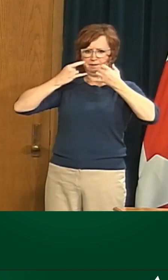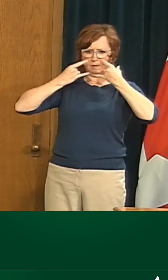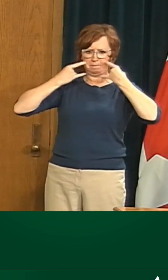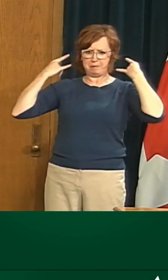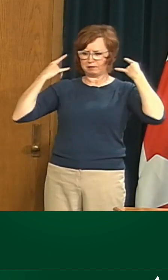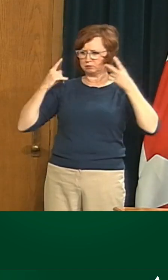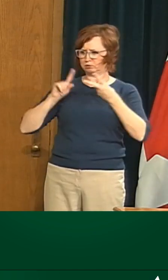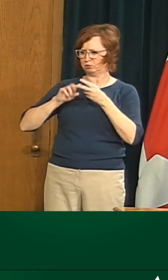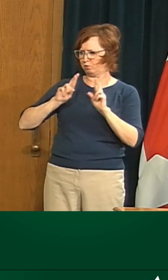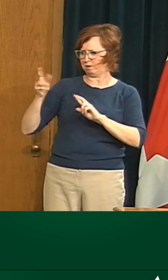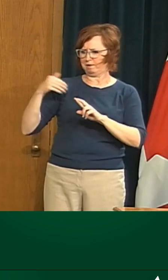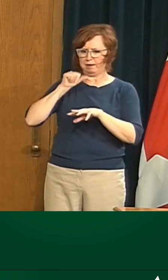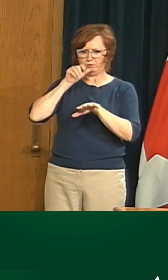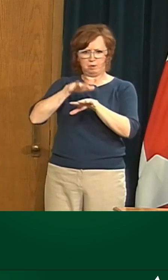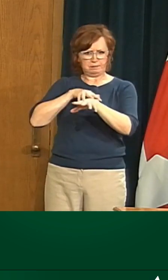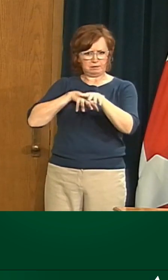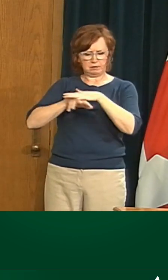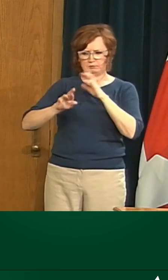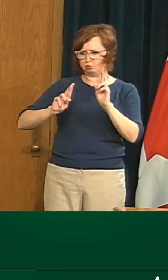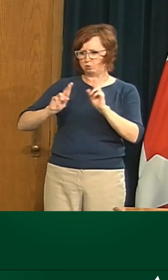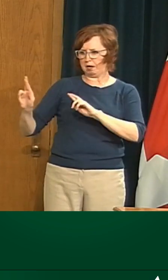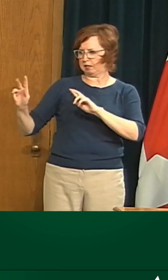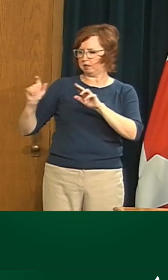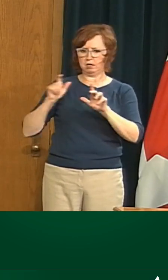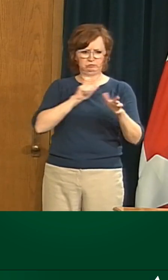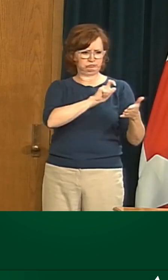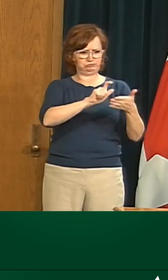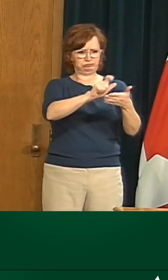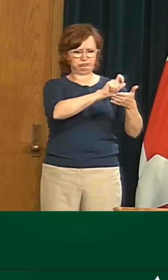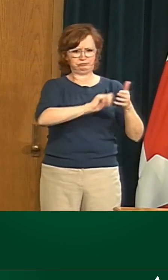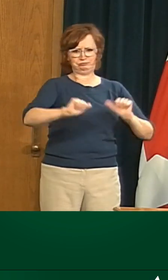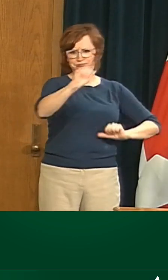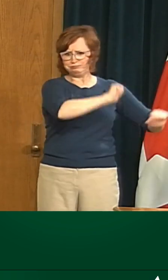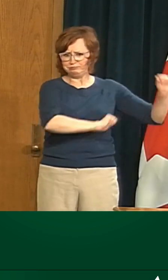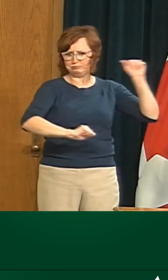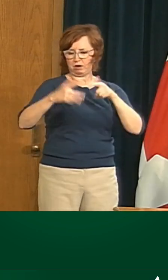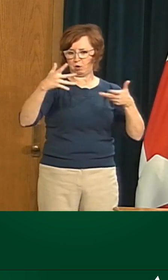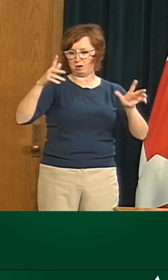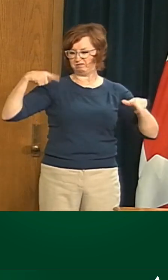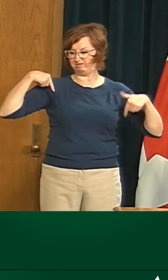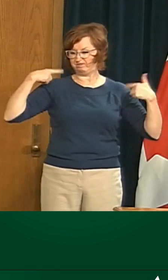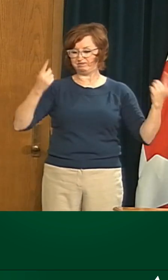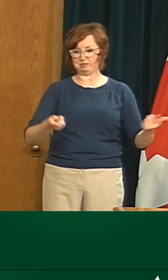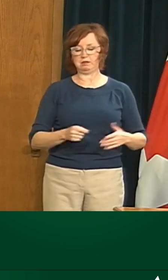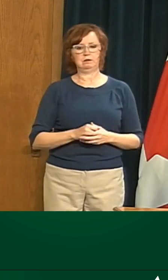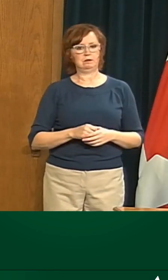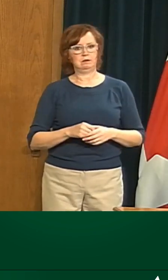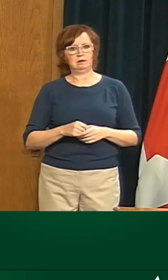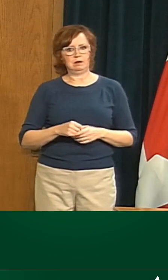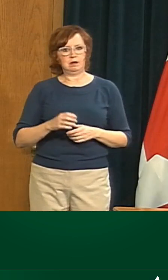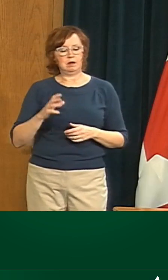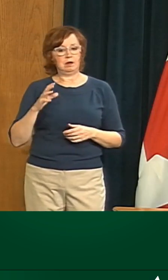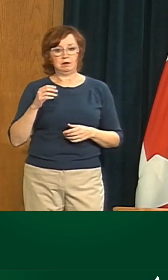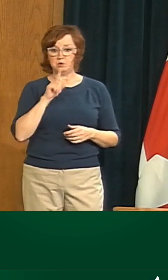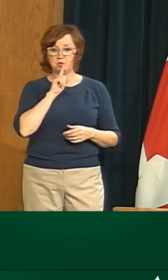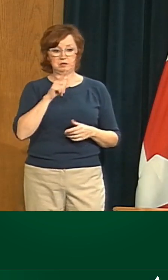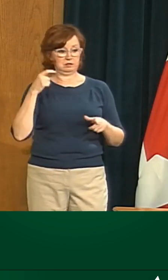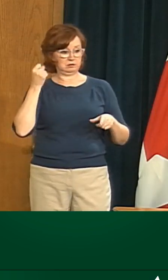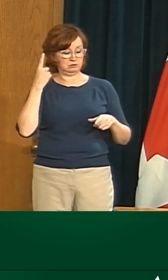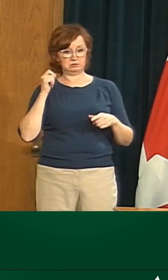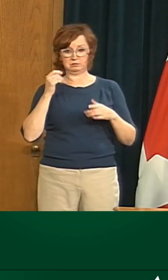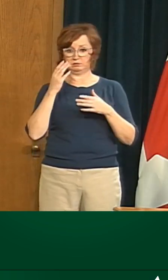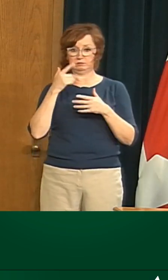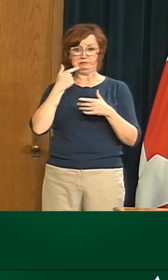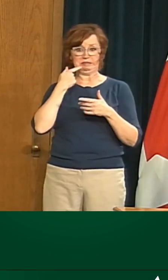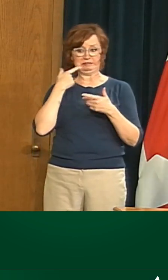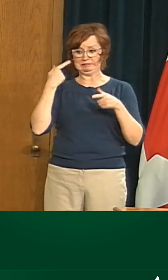are already being provided across the province. Some of these services have been provided even throughout the last number of weeks on emergency basis, if